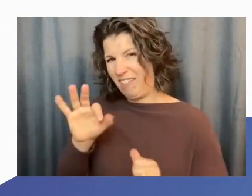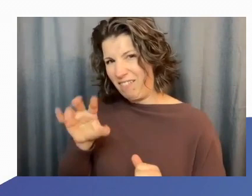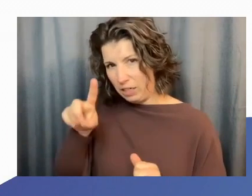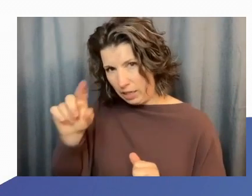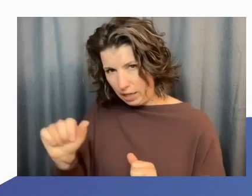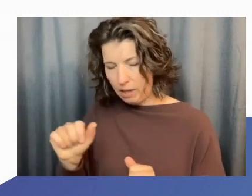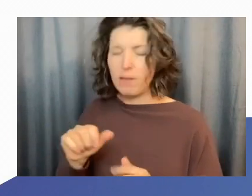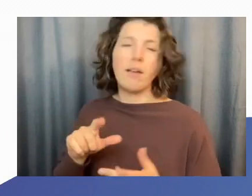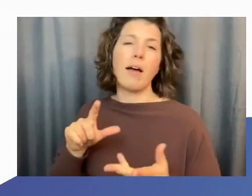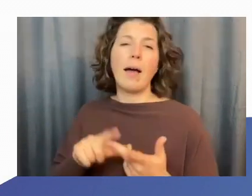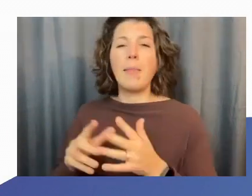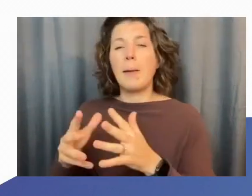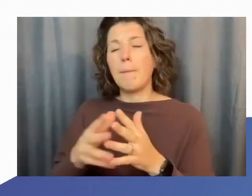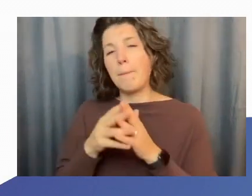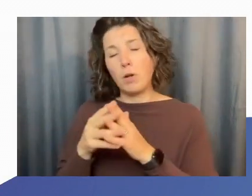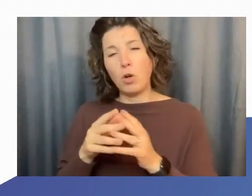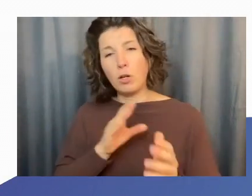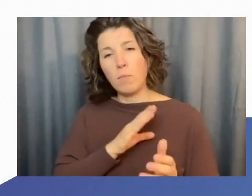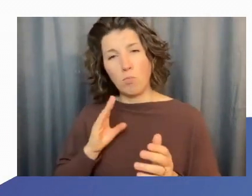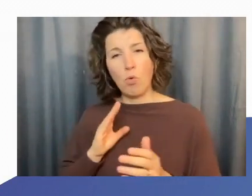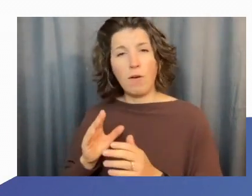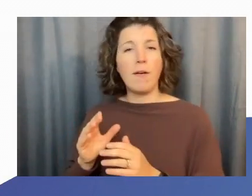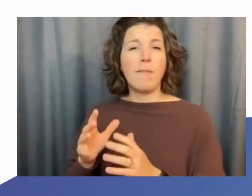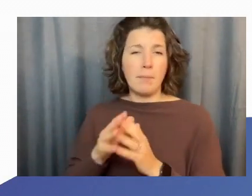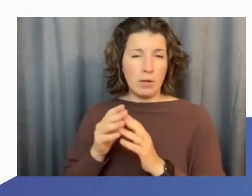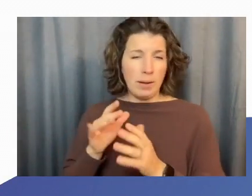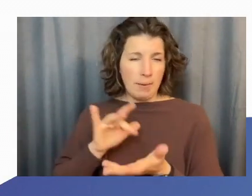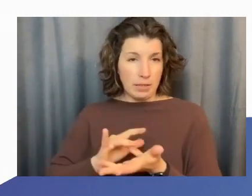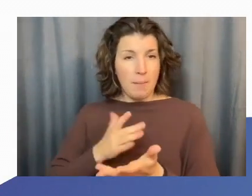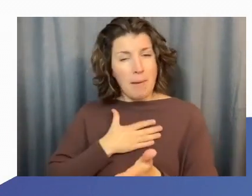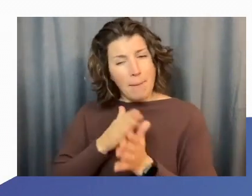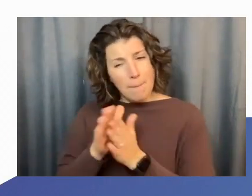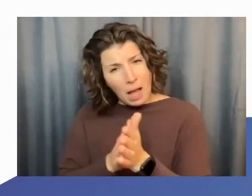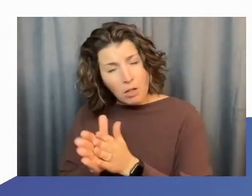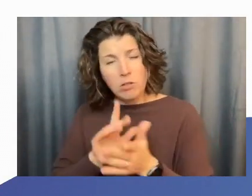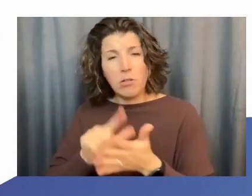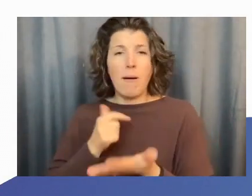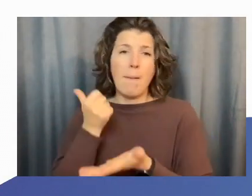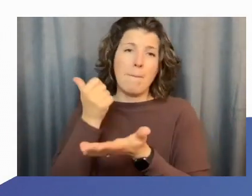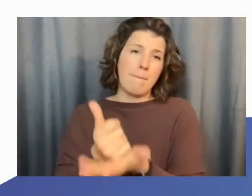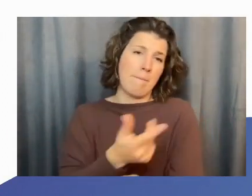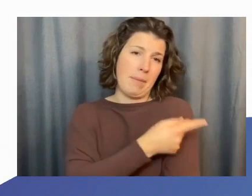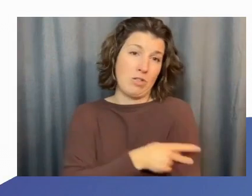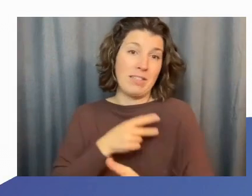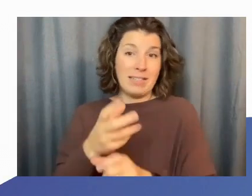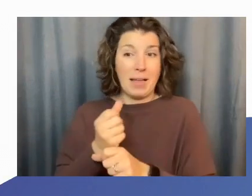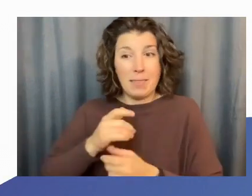American Board of Internal Medicine. My passion is to help patients get the medical